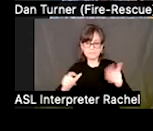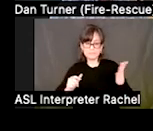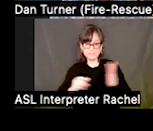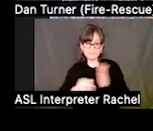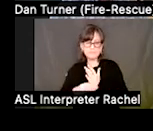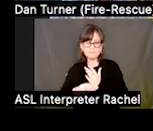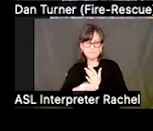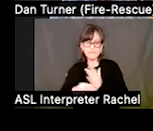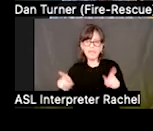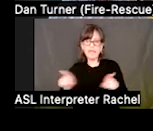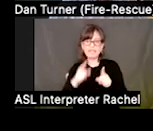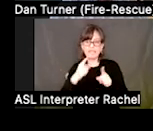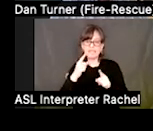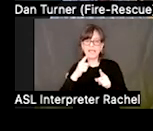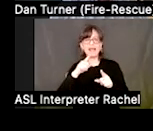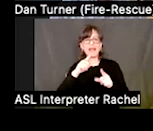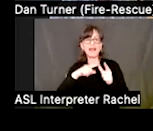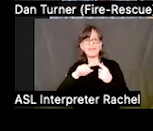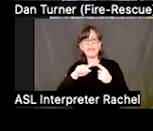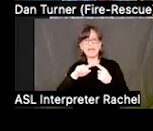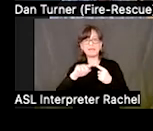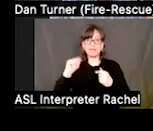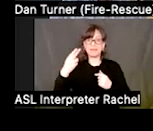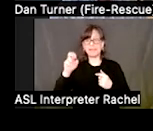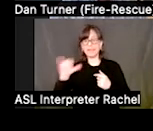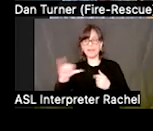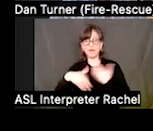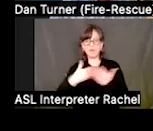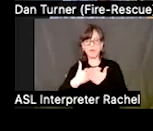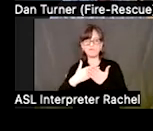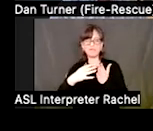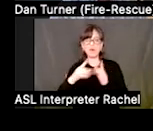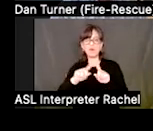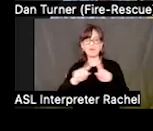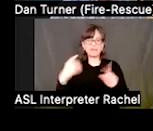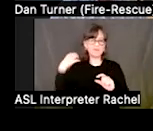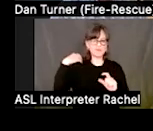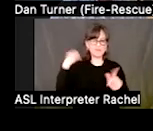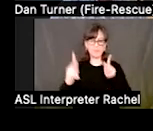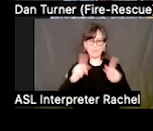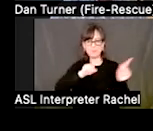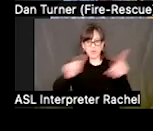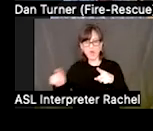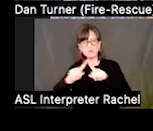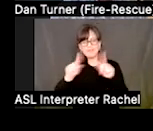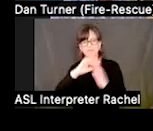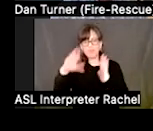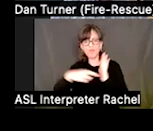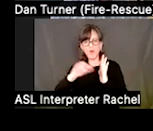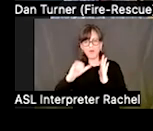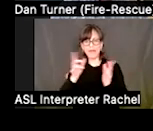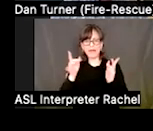And as they say, and then they arrive. So elected officials arrive. They always have an important role in these types of disasters.